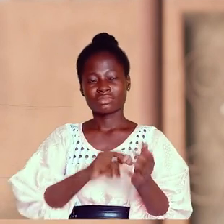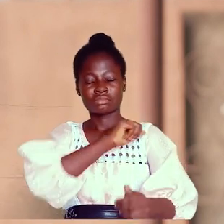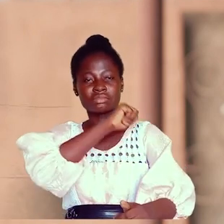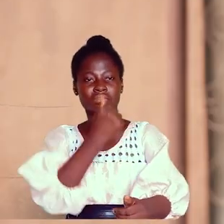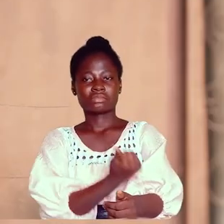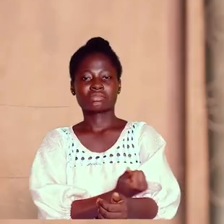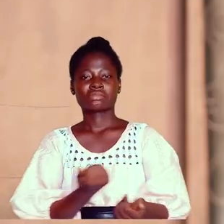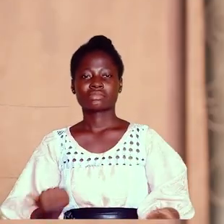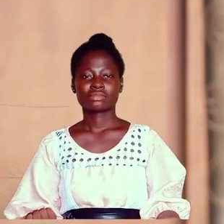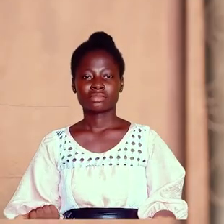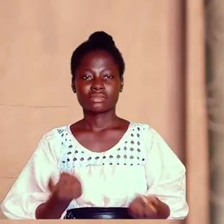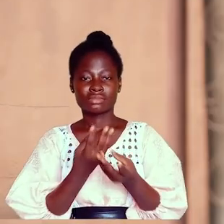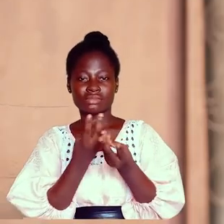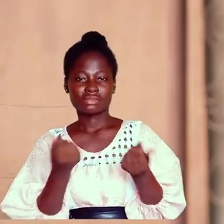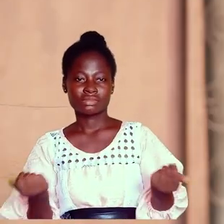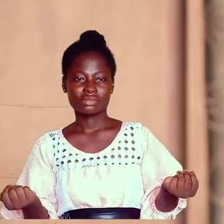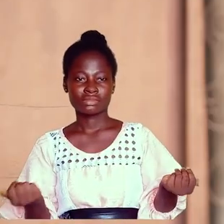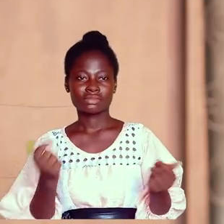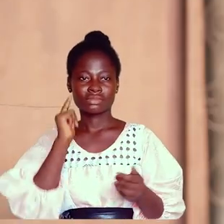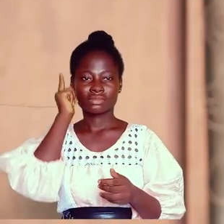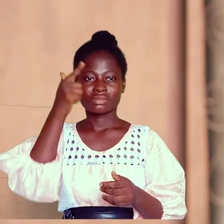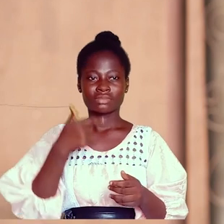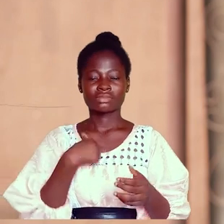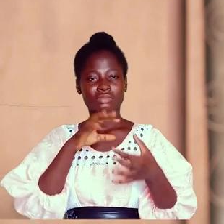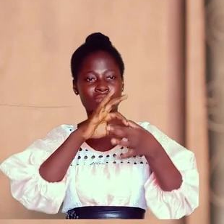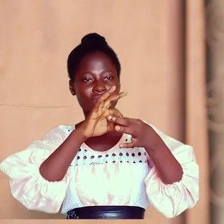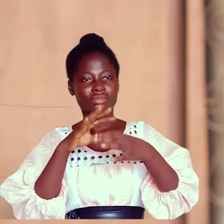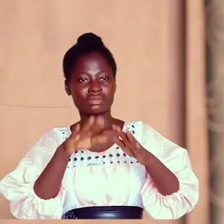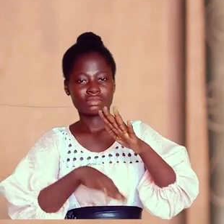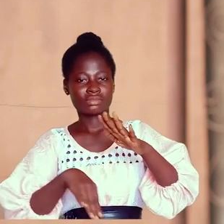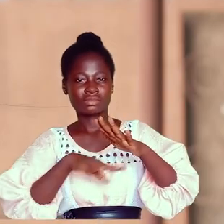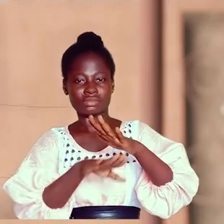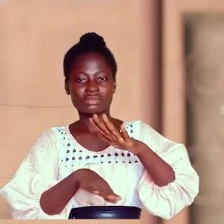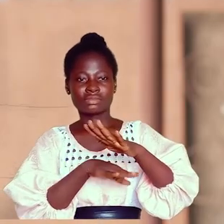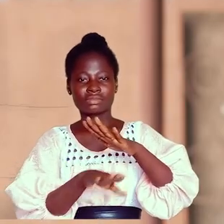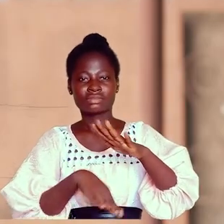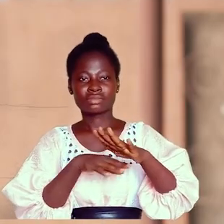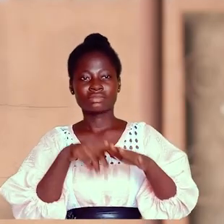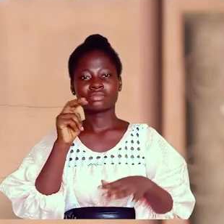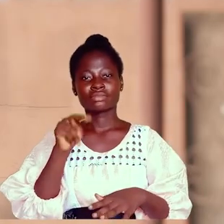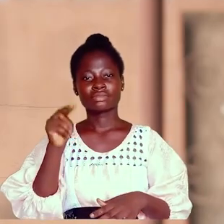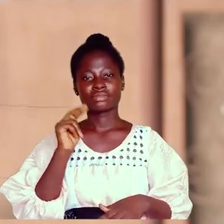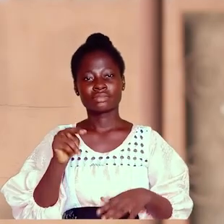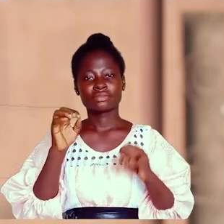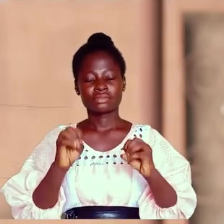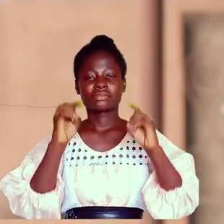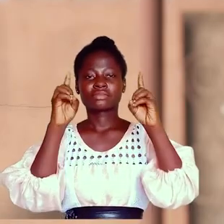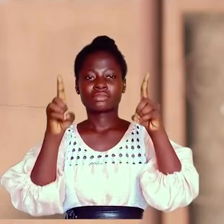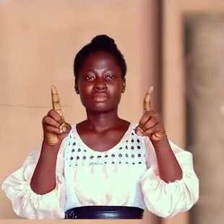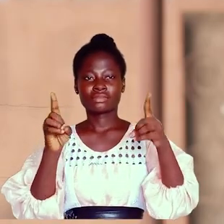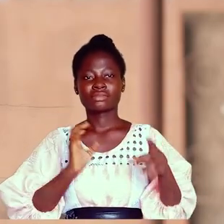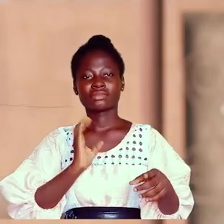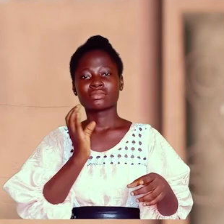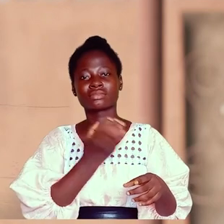done about it. Until I came to join Basic Needs, educating us on our